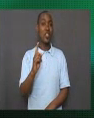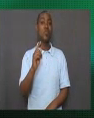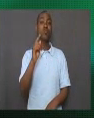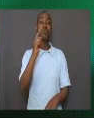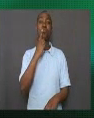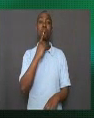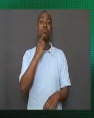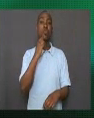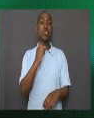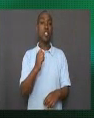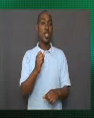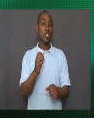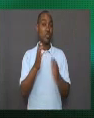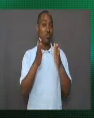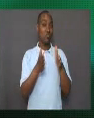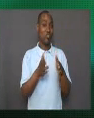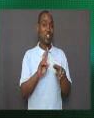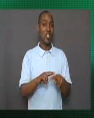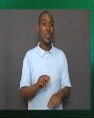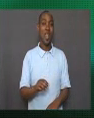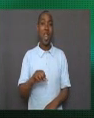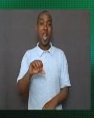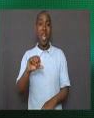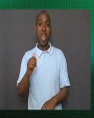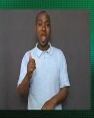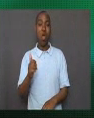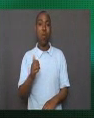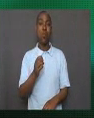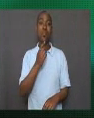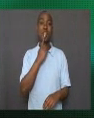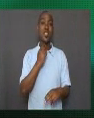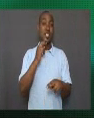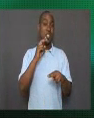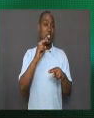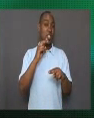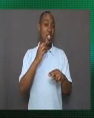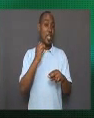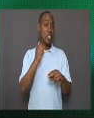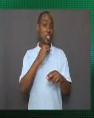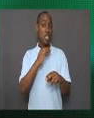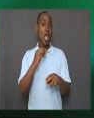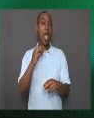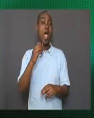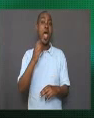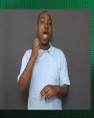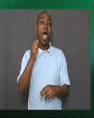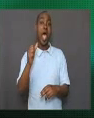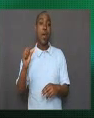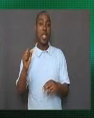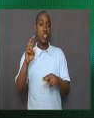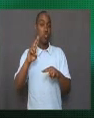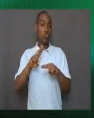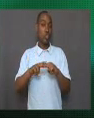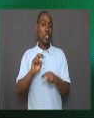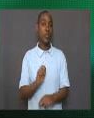starch, while the other is labeled starch and amylase. The